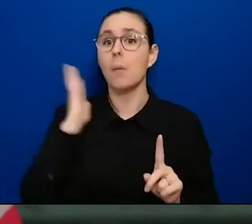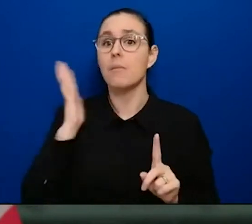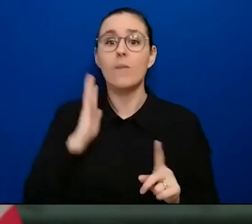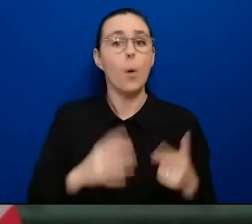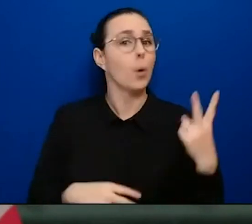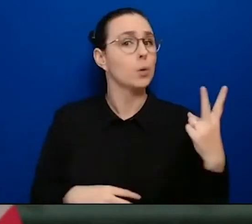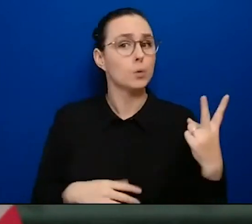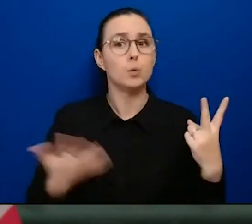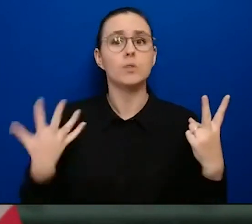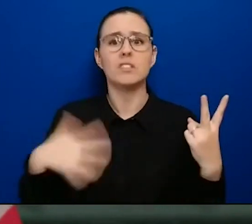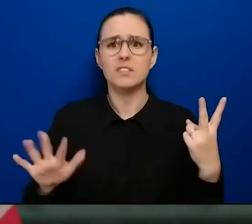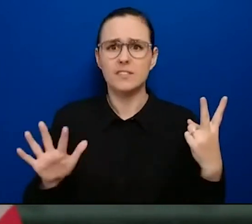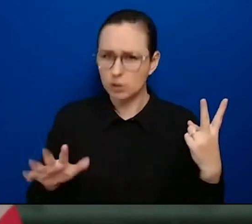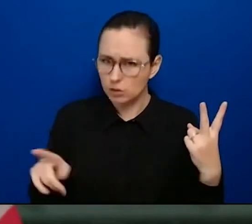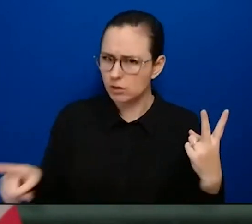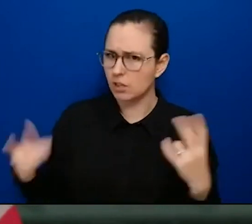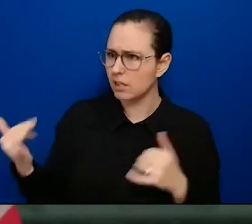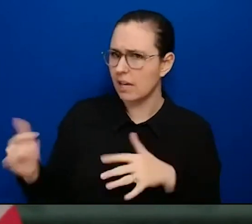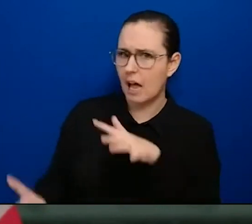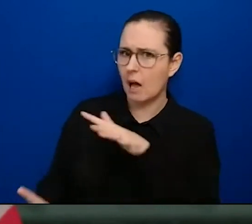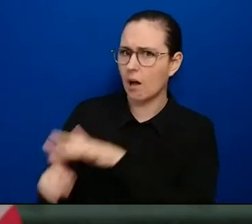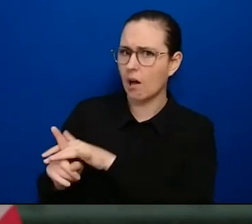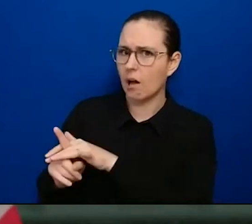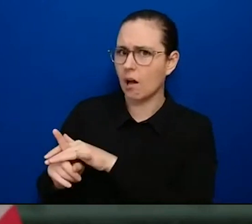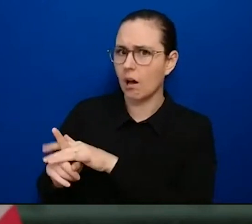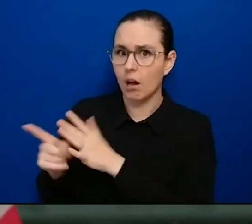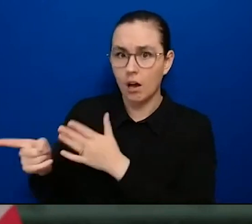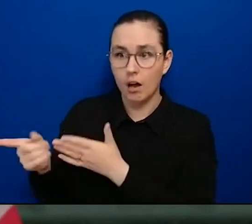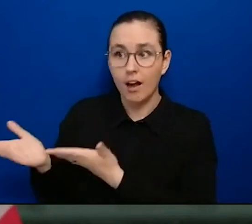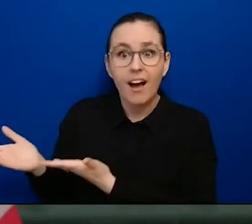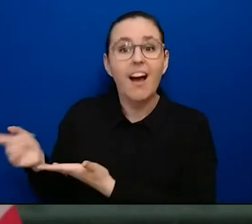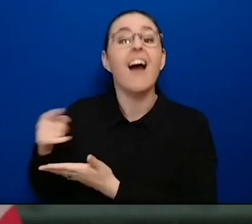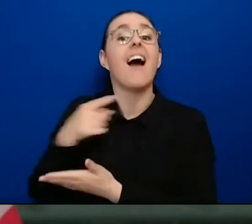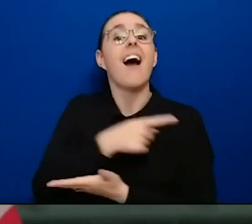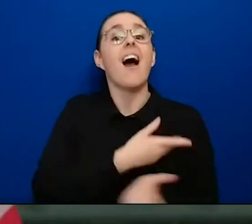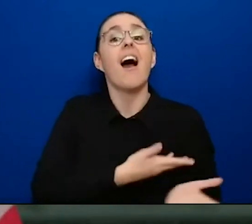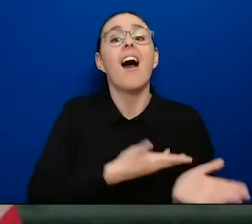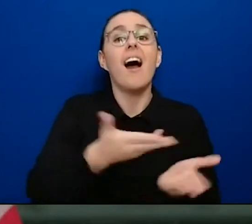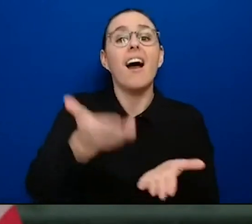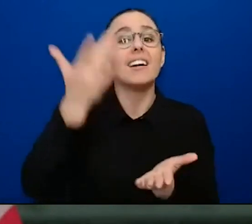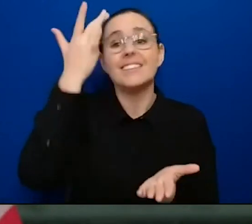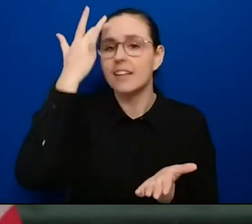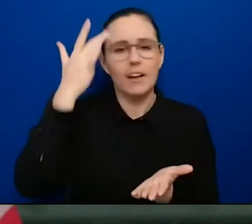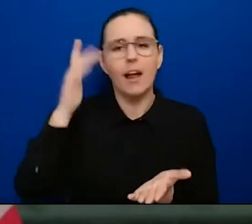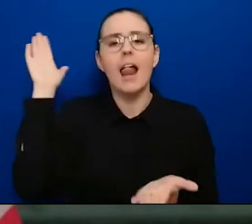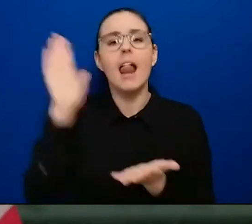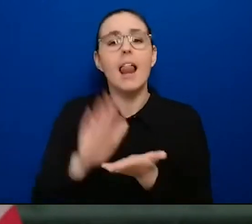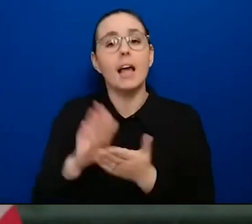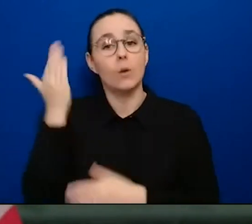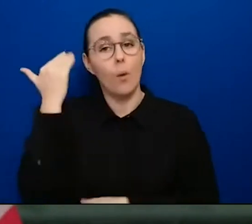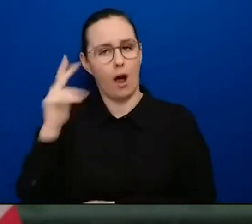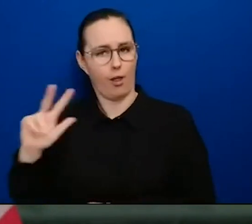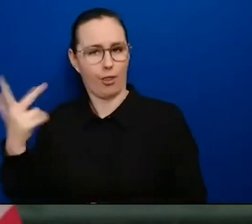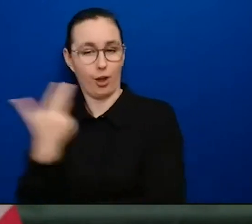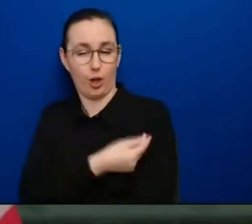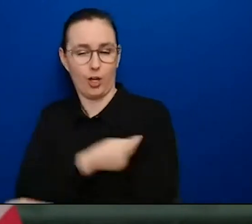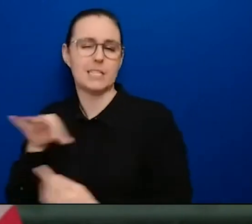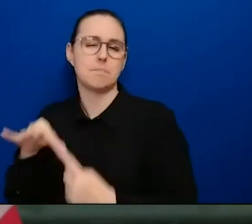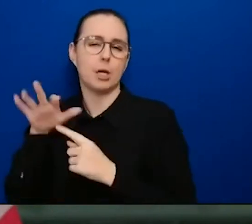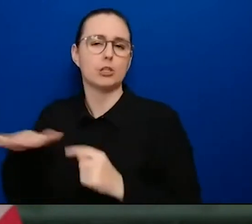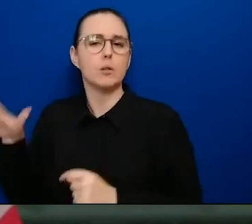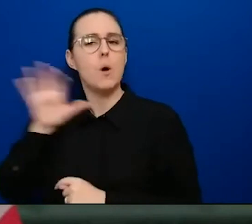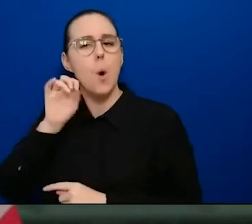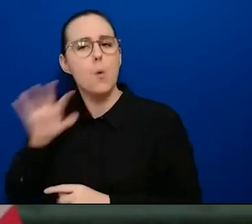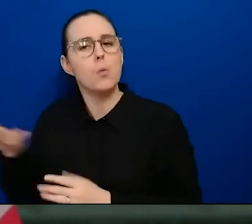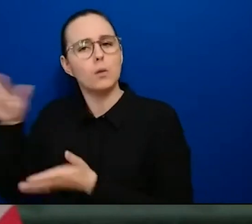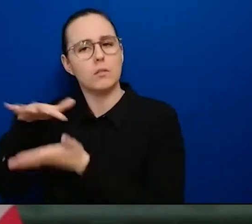immune systems. So this booster dose has made a difference in that as well. So that is not the only thing. The other important things, of